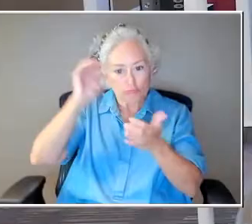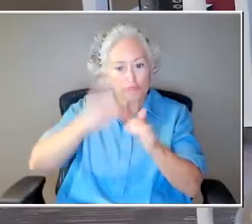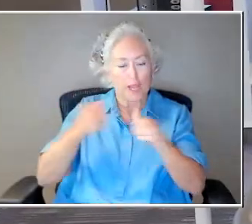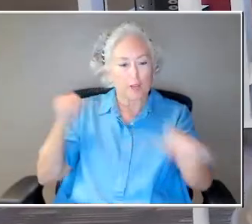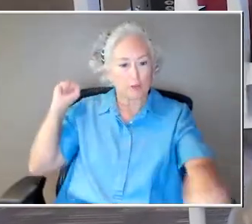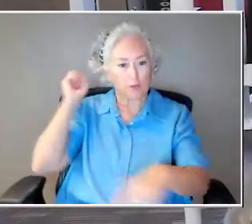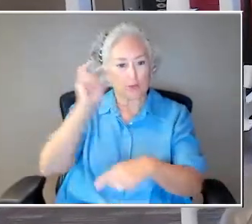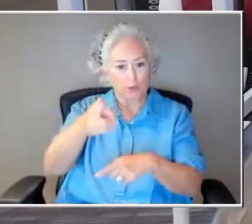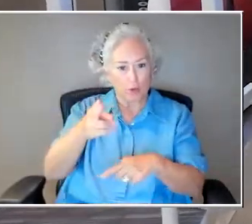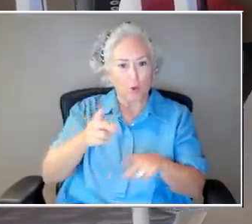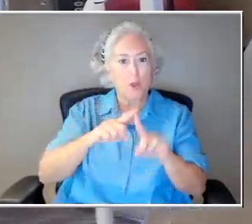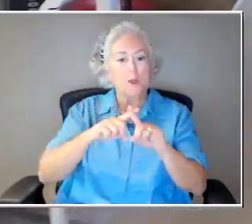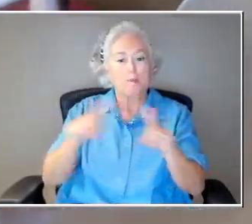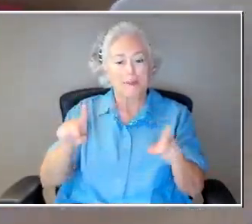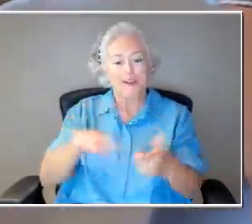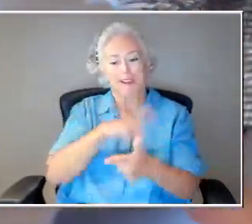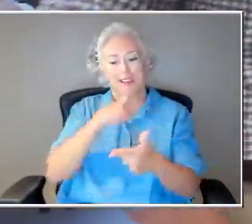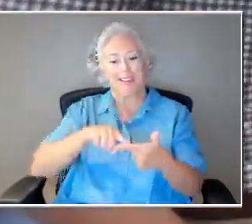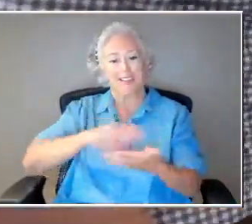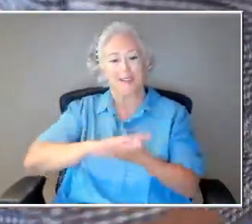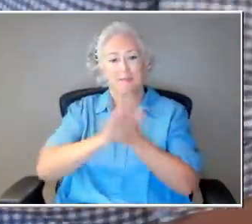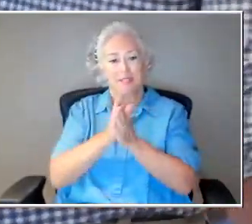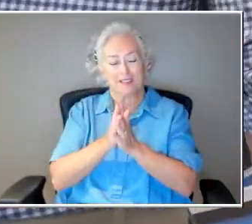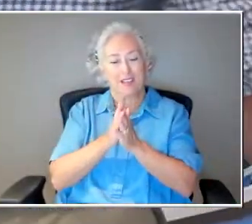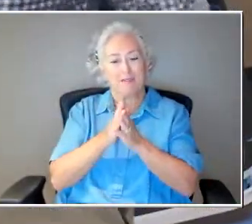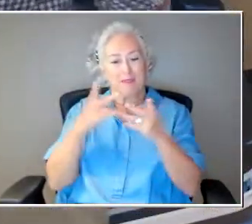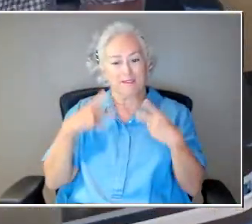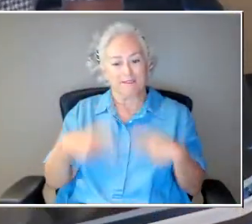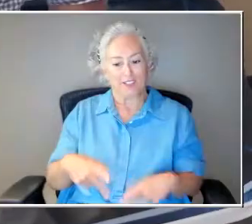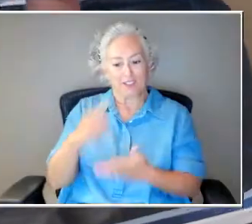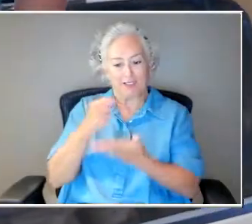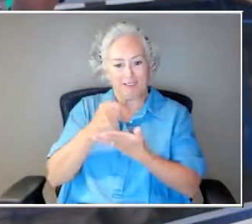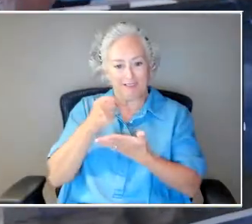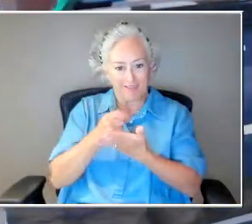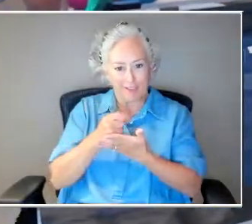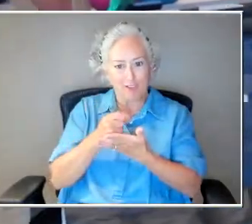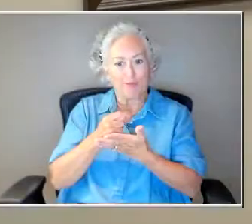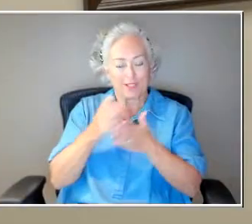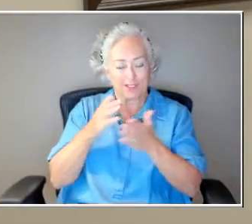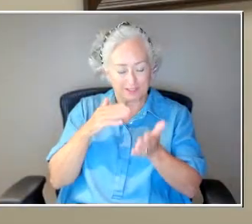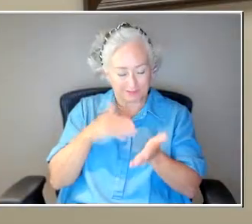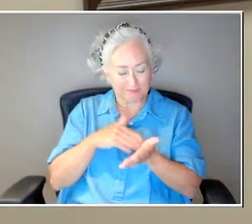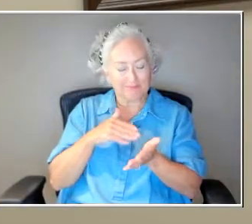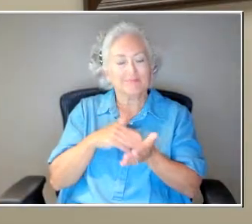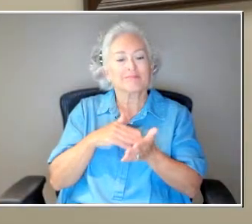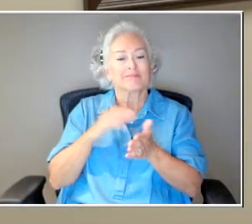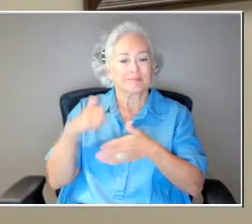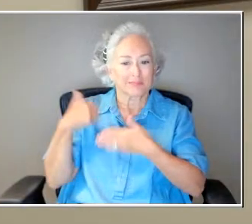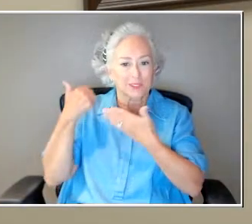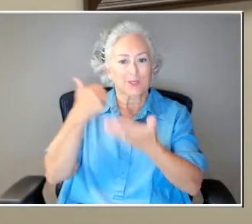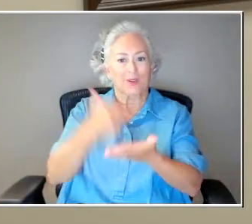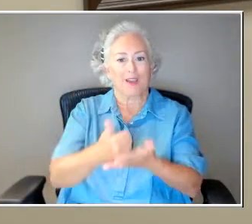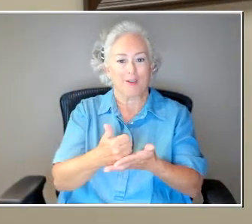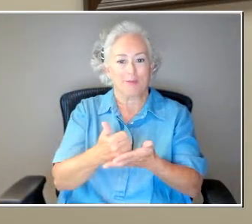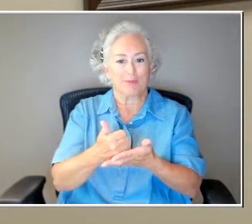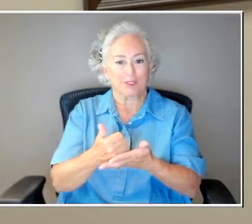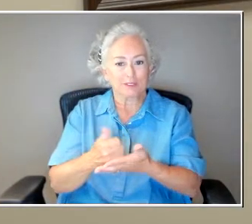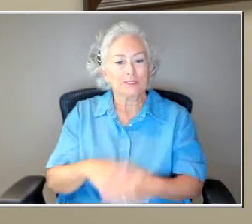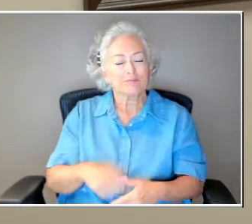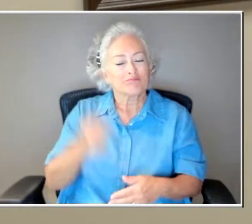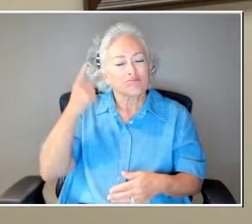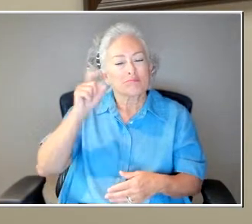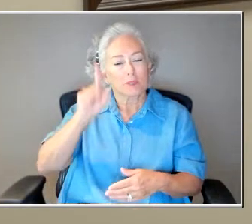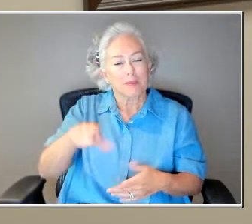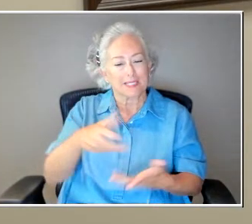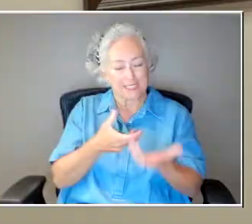coach to healer was seamless. Anytime we're providing care for patients, there's a big trust factor that goes into it. And when you